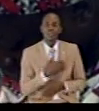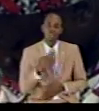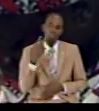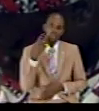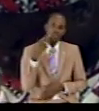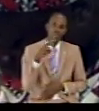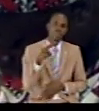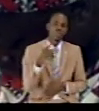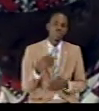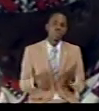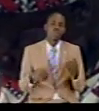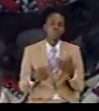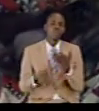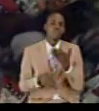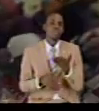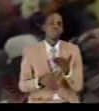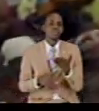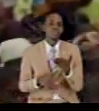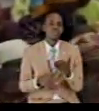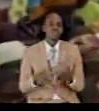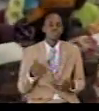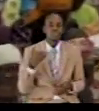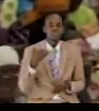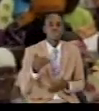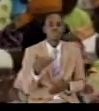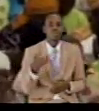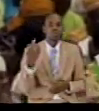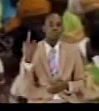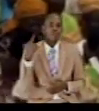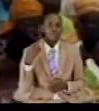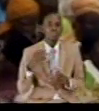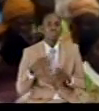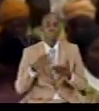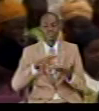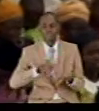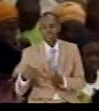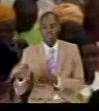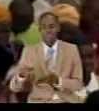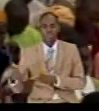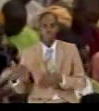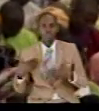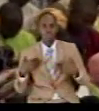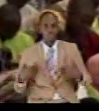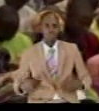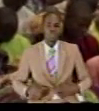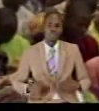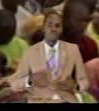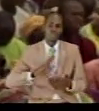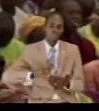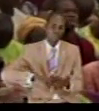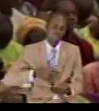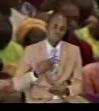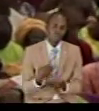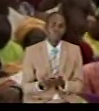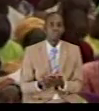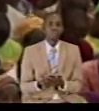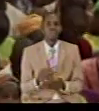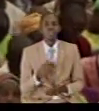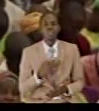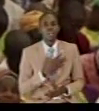And behold, there were dead bodies falling to the earth, and